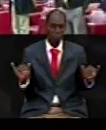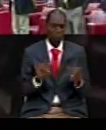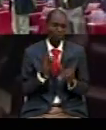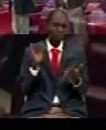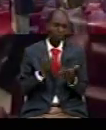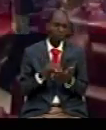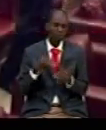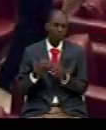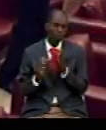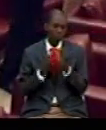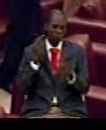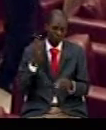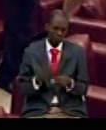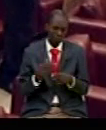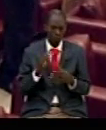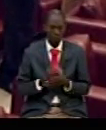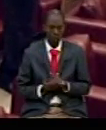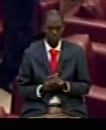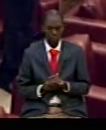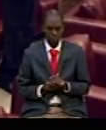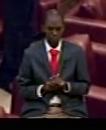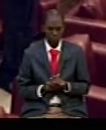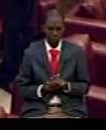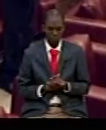in Jesus' name.